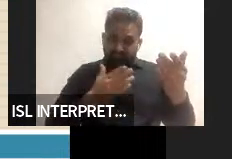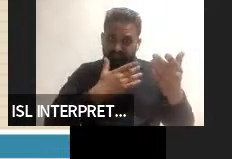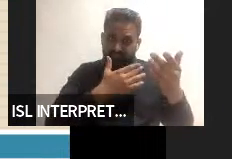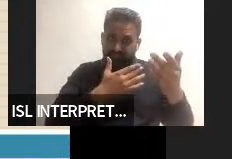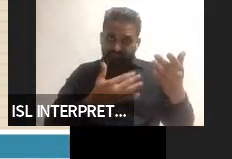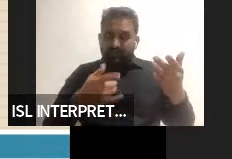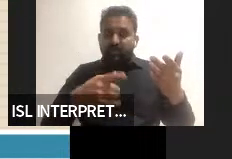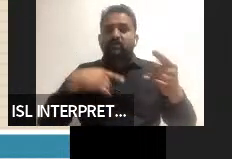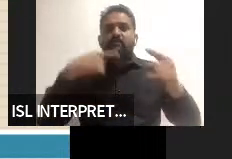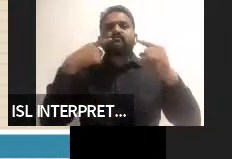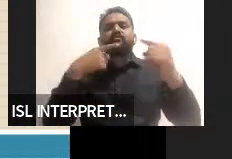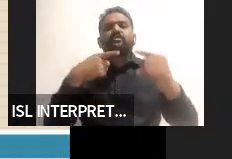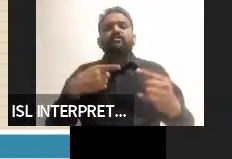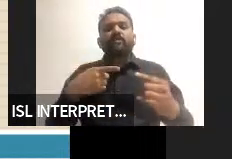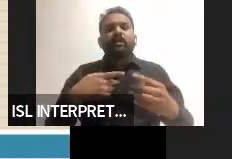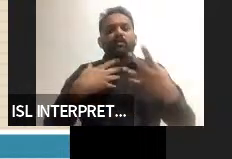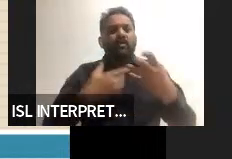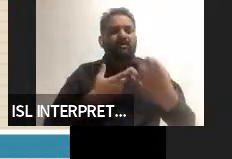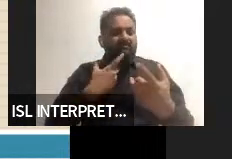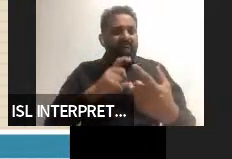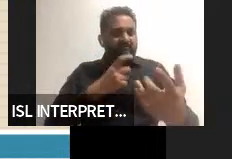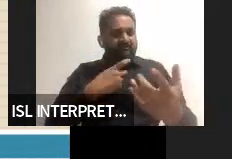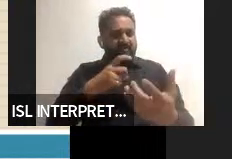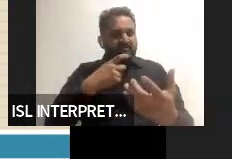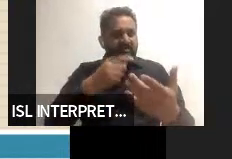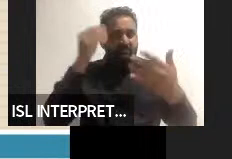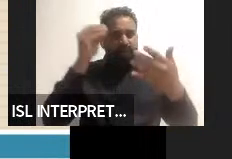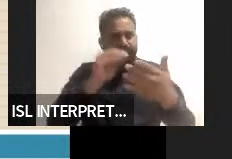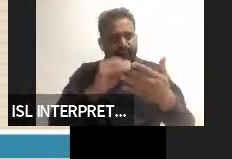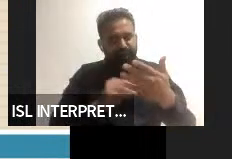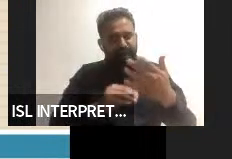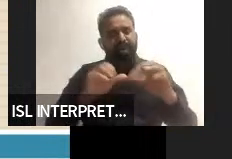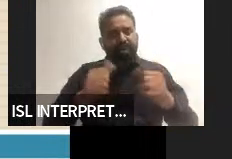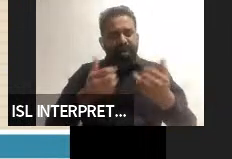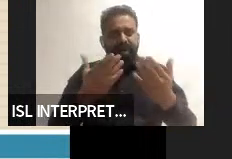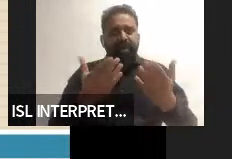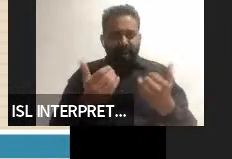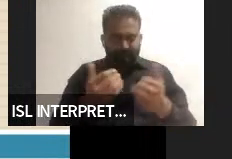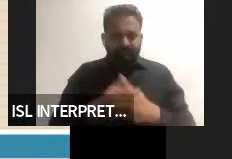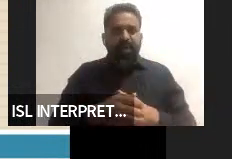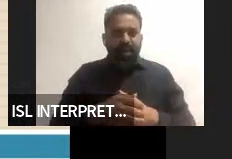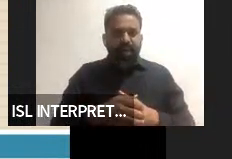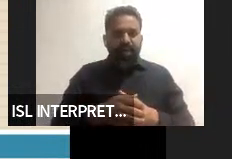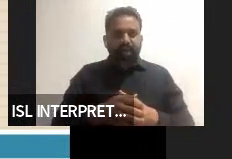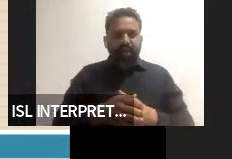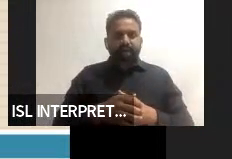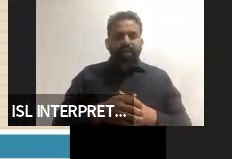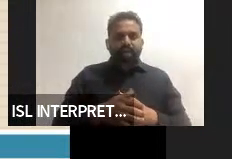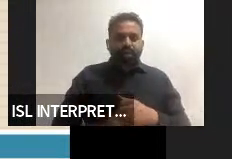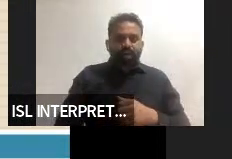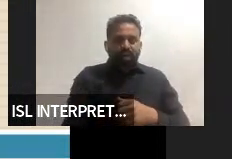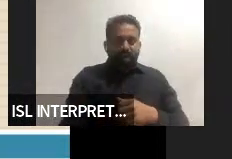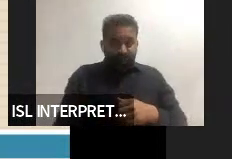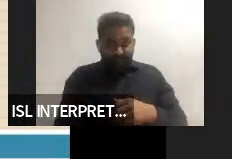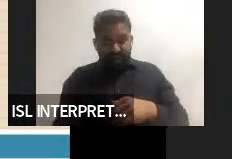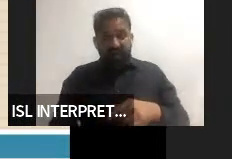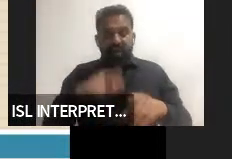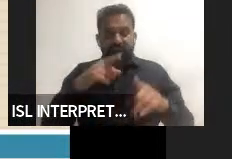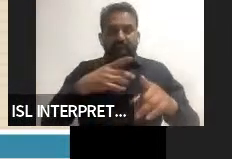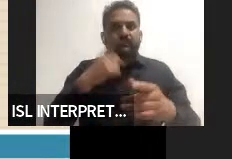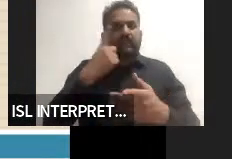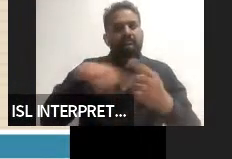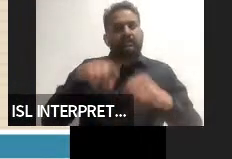of the things which you want, and the name of the cases will not take so much of your time. So that's the way we try to do